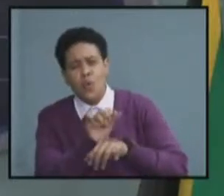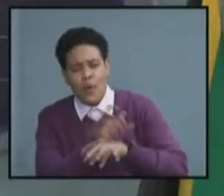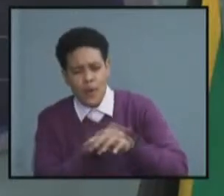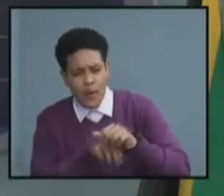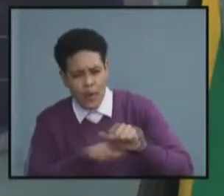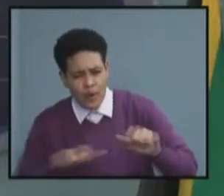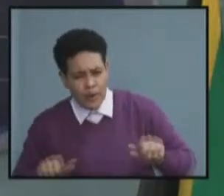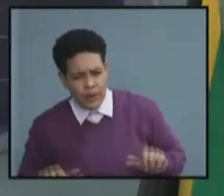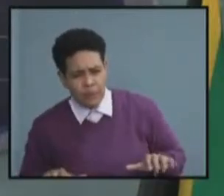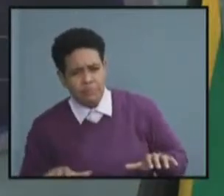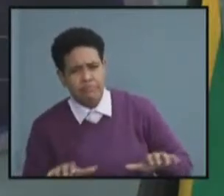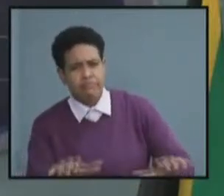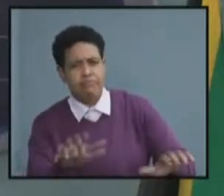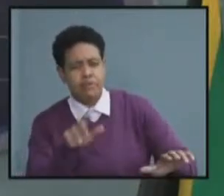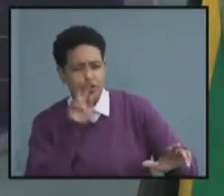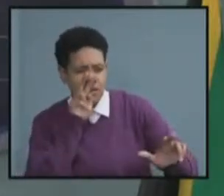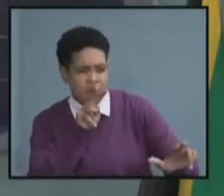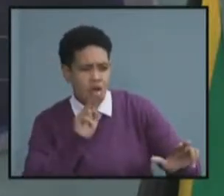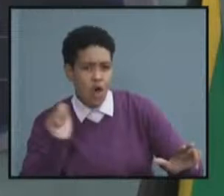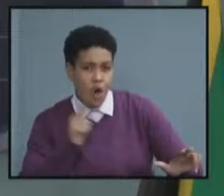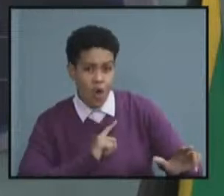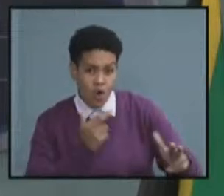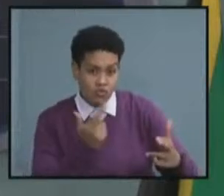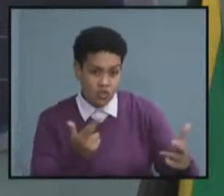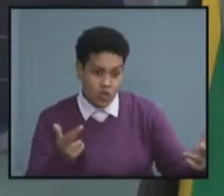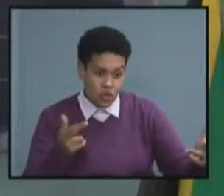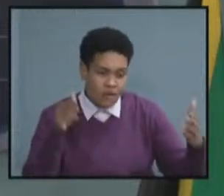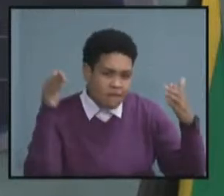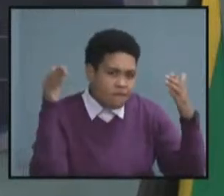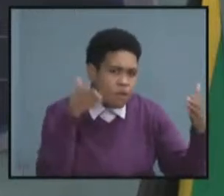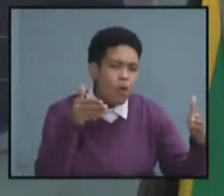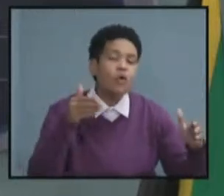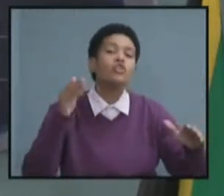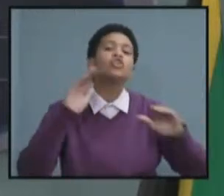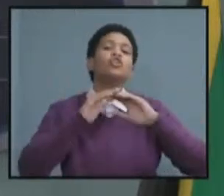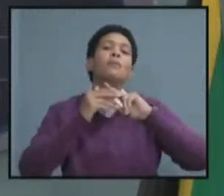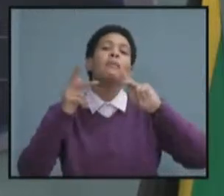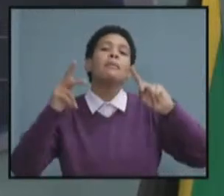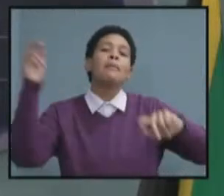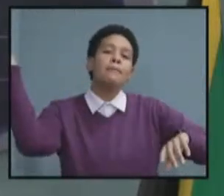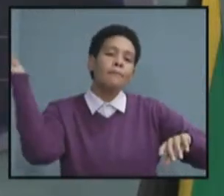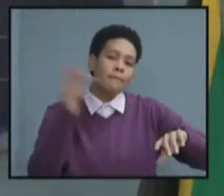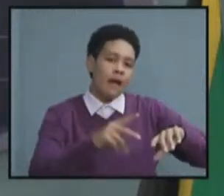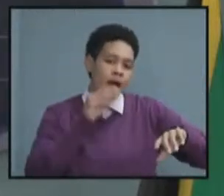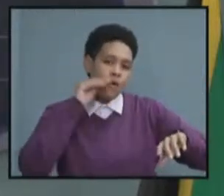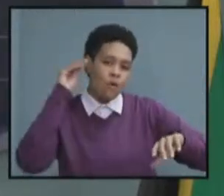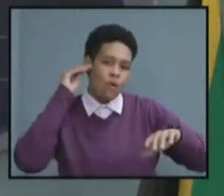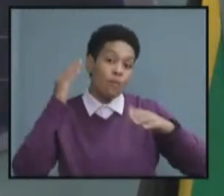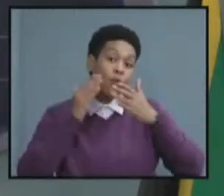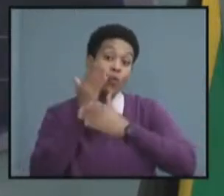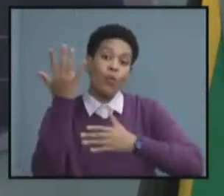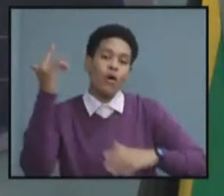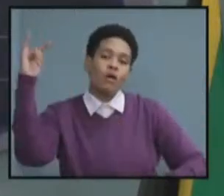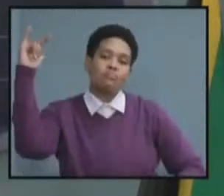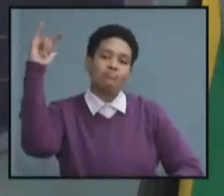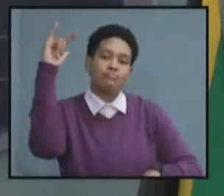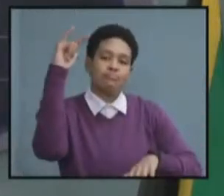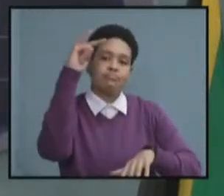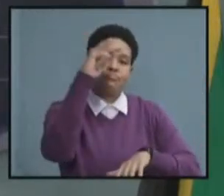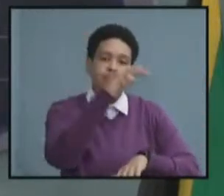focus all our resources to repatriating Jamaicans by air.